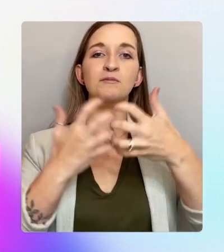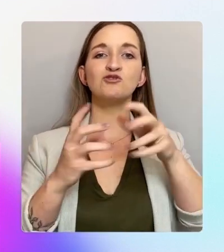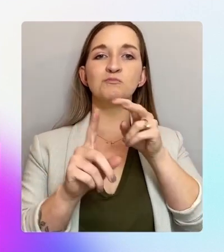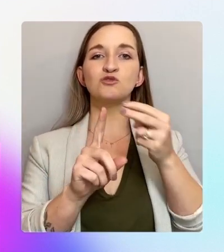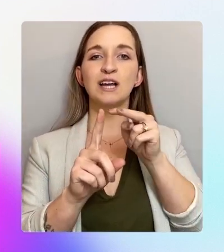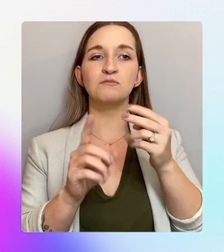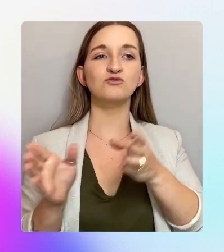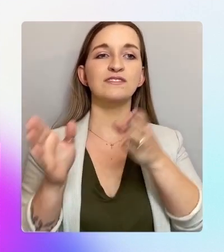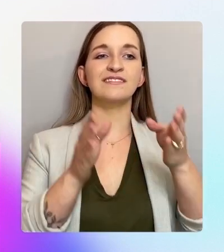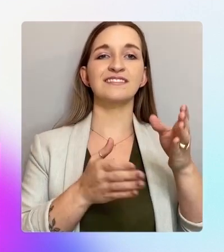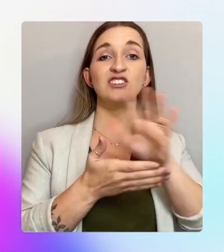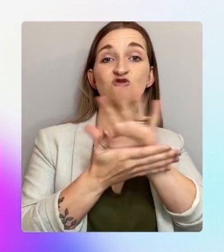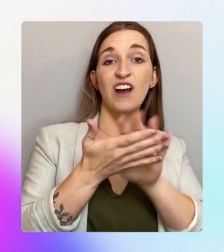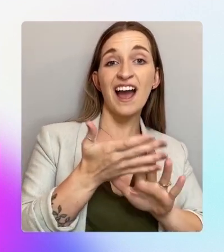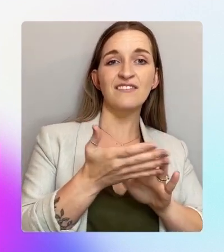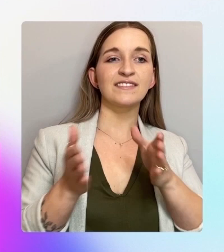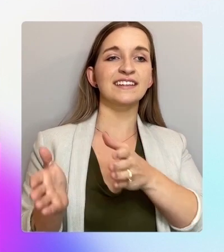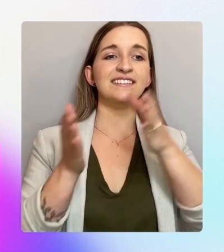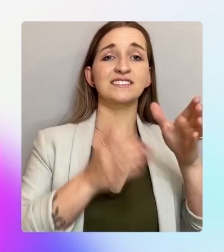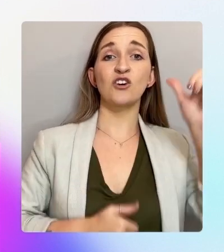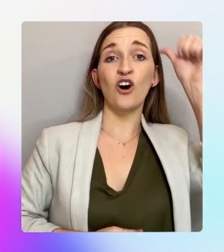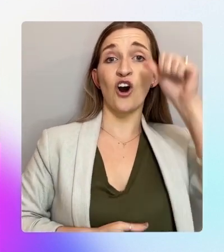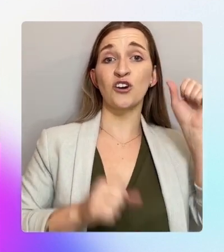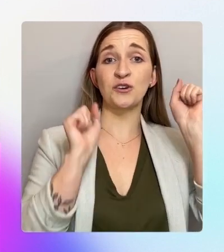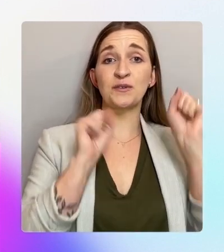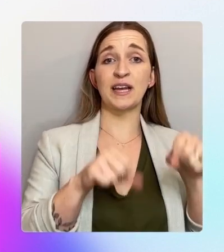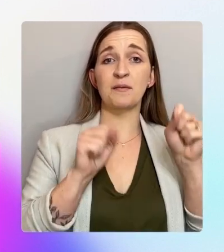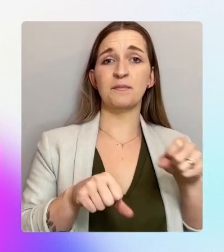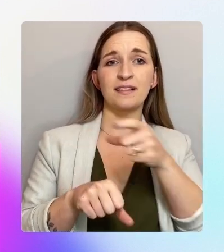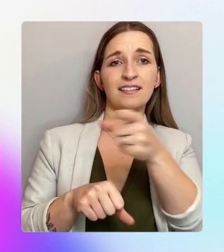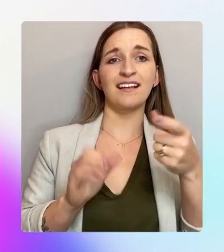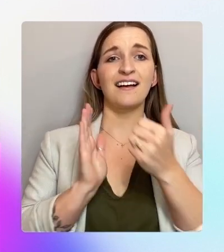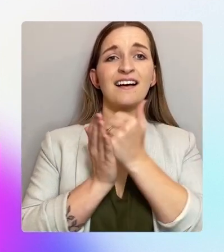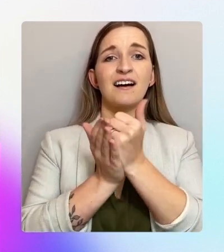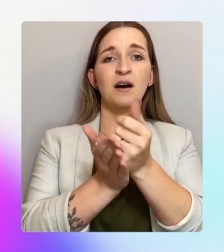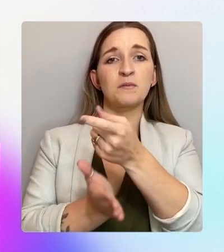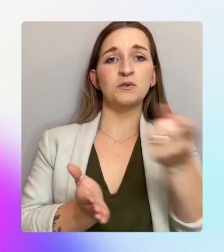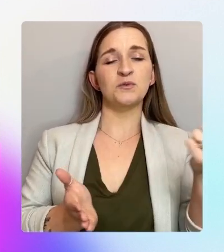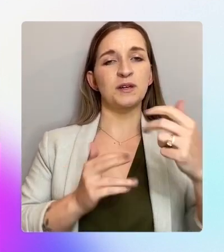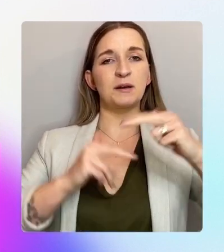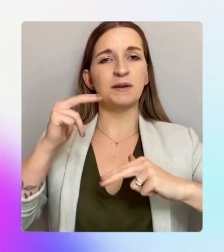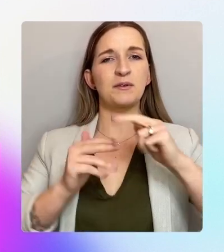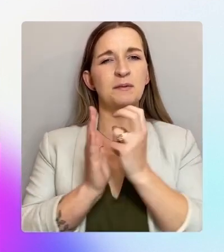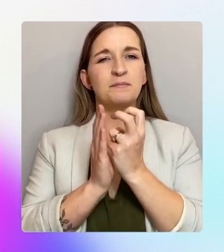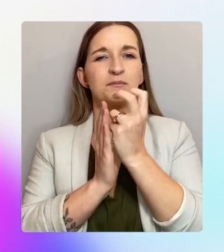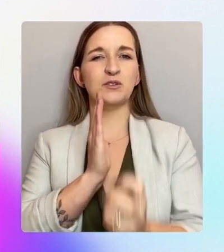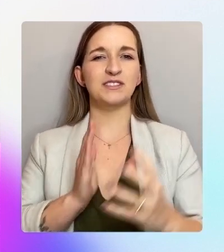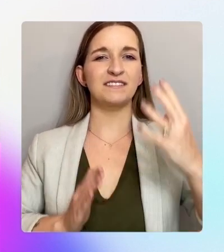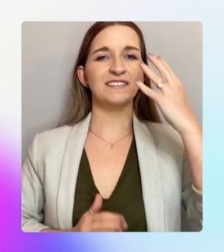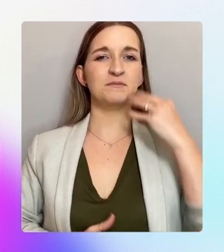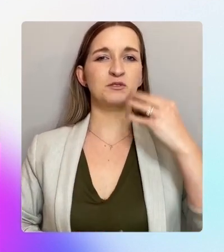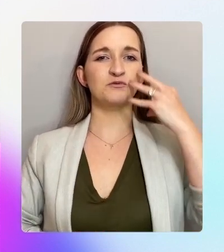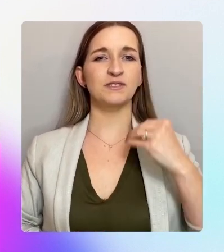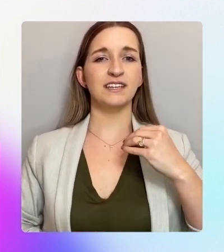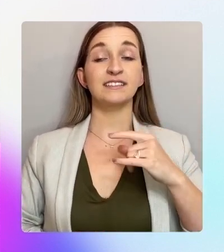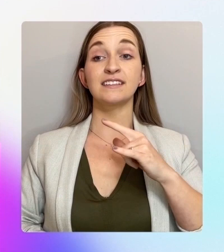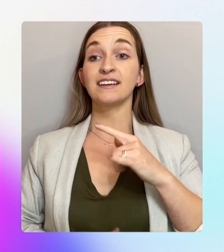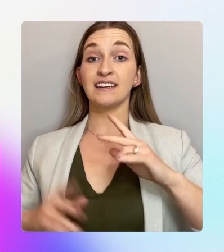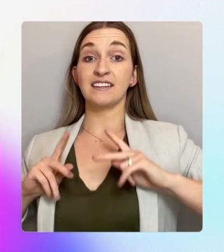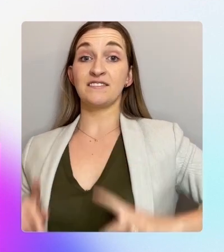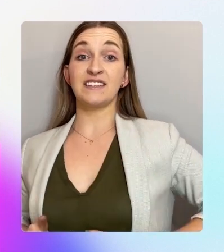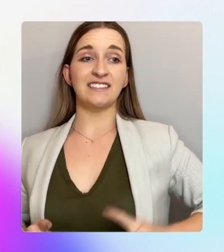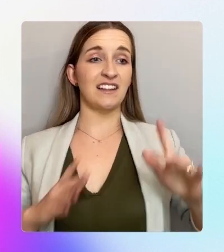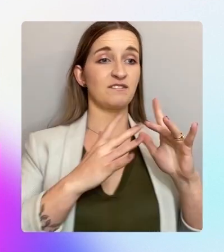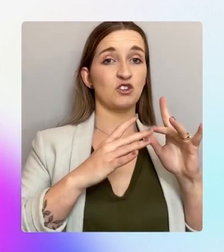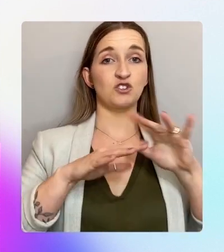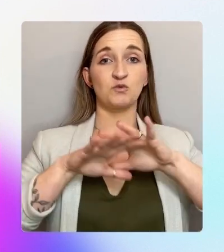graphics, and audio capabilities to build immersive experiences that blend the physical and virtual worlds and help people connect with each